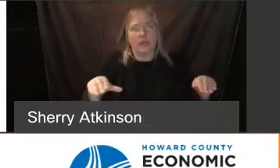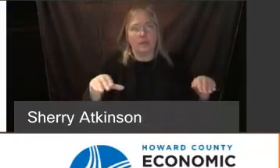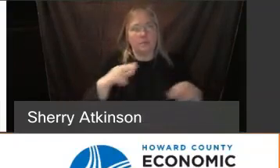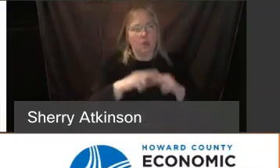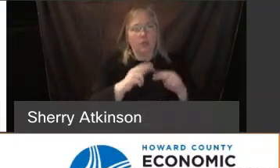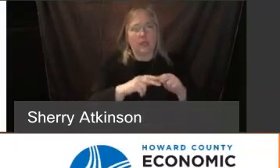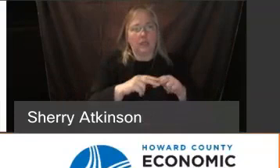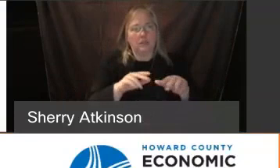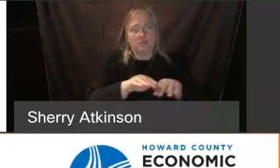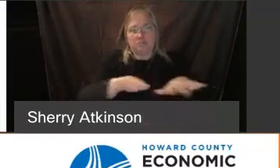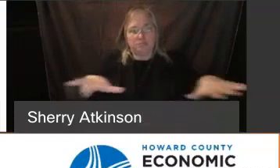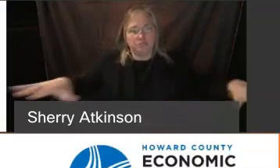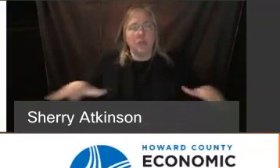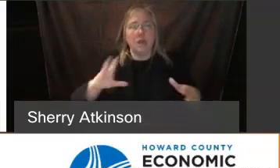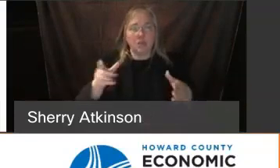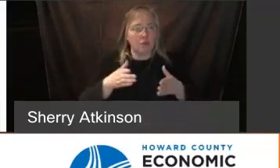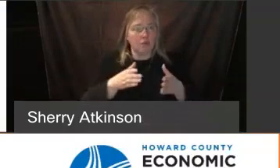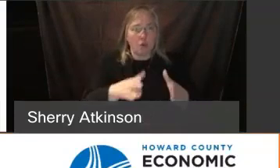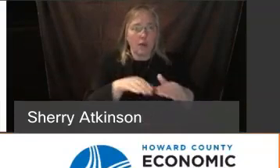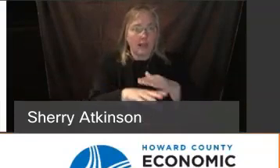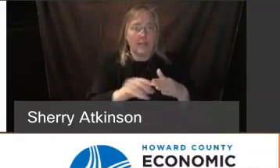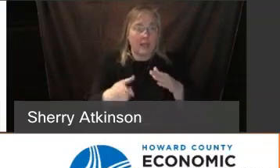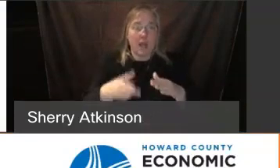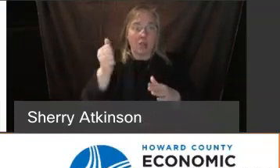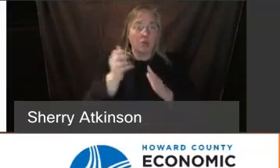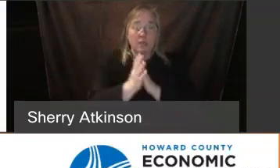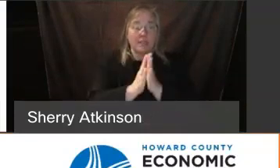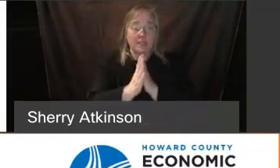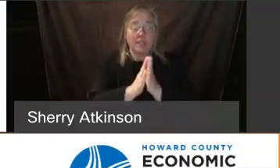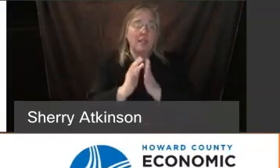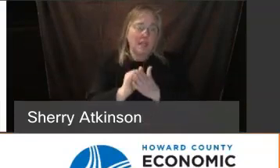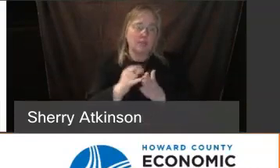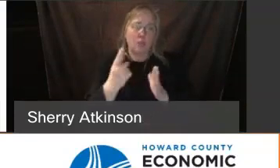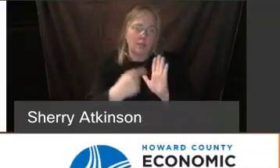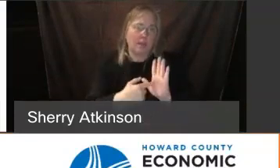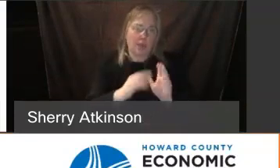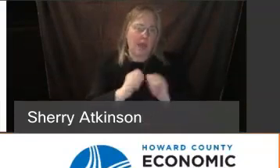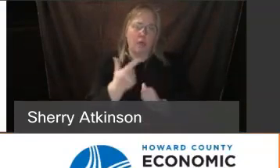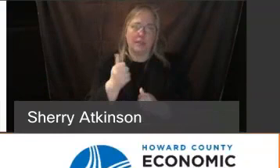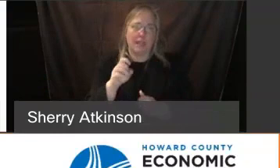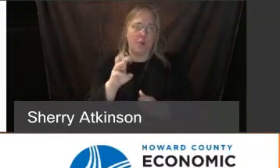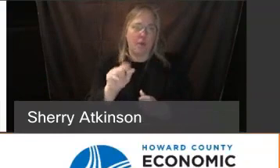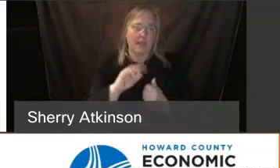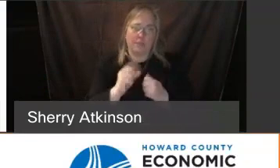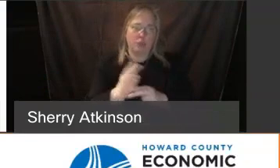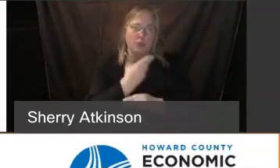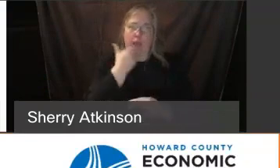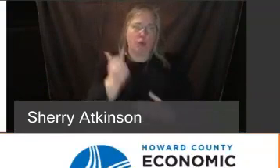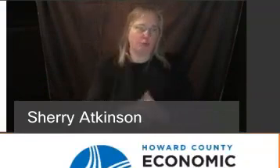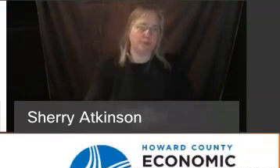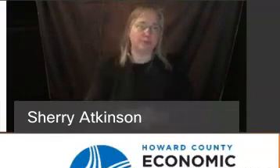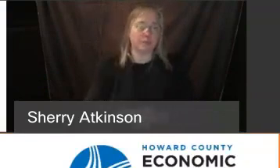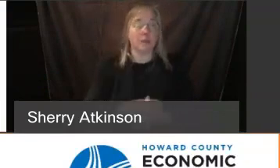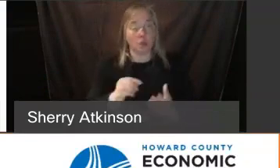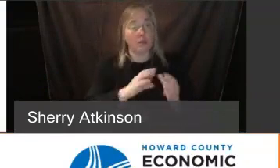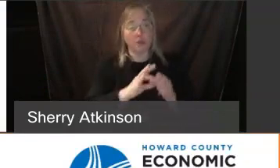Their road access and higher density is an example of how Gateway can be better utilized. So, in terms